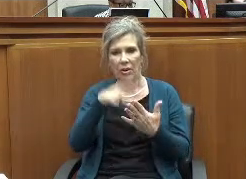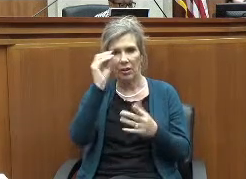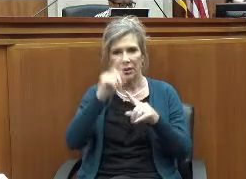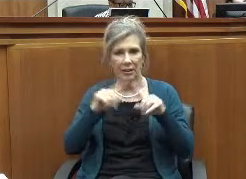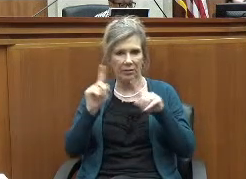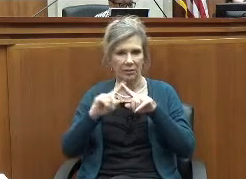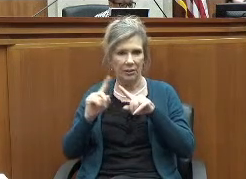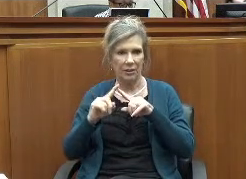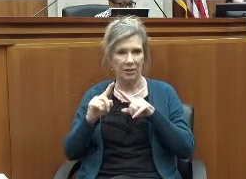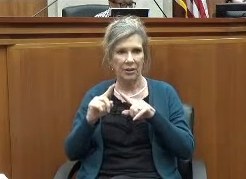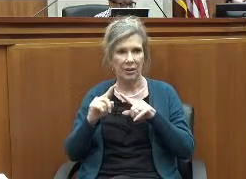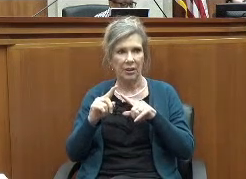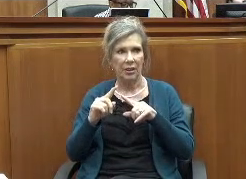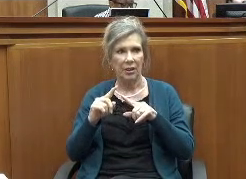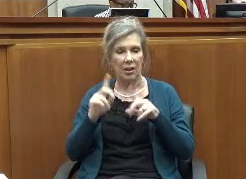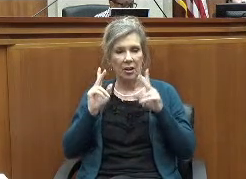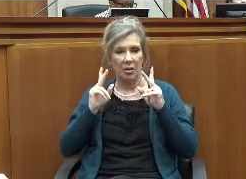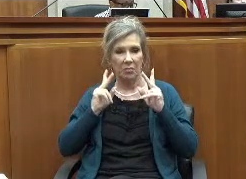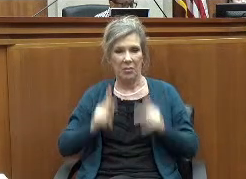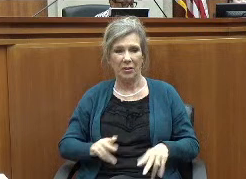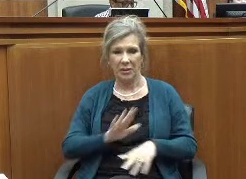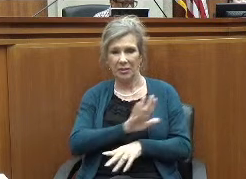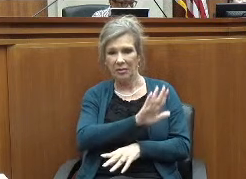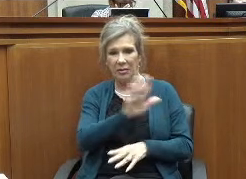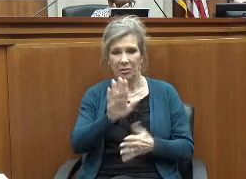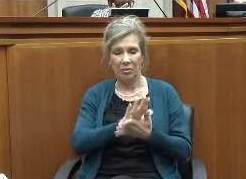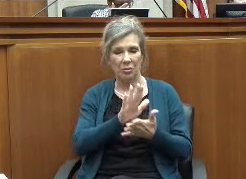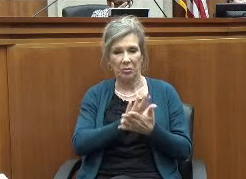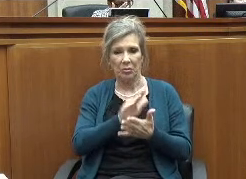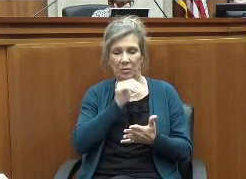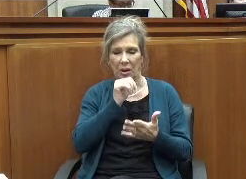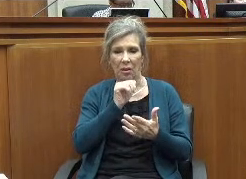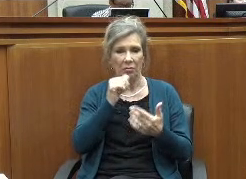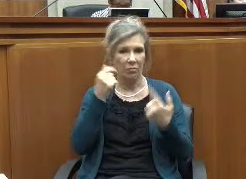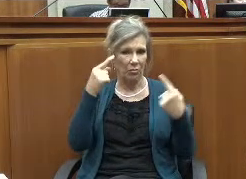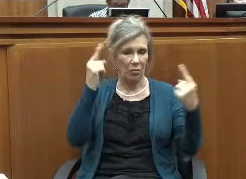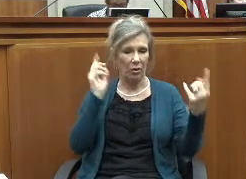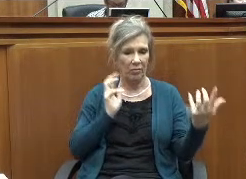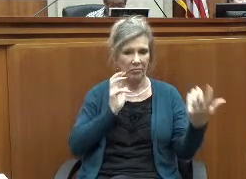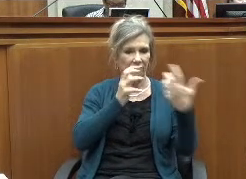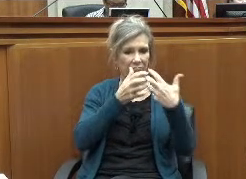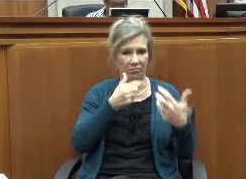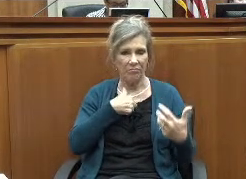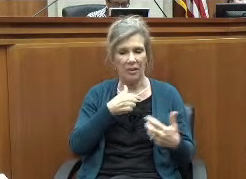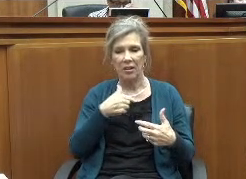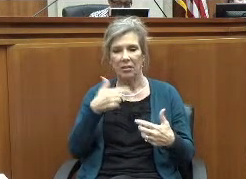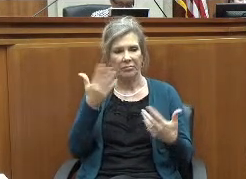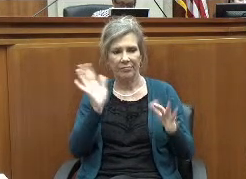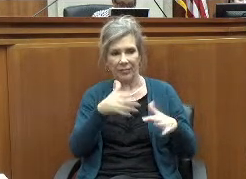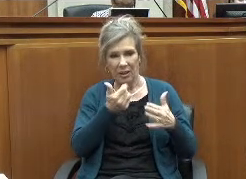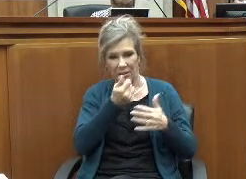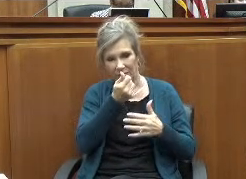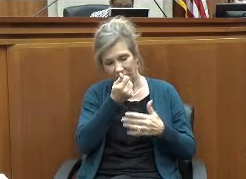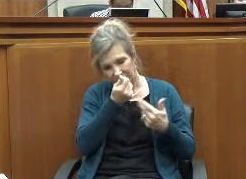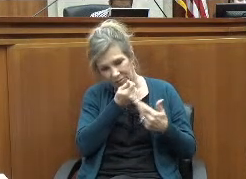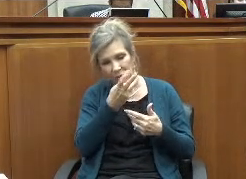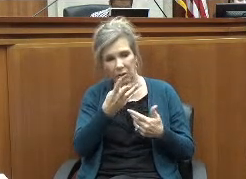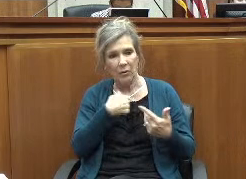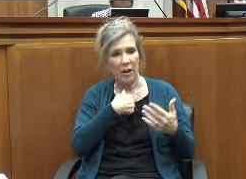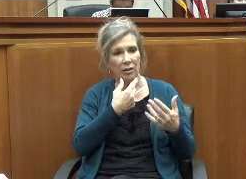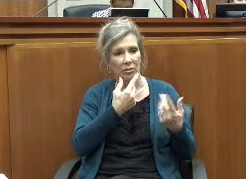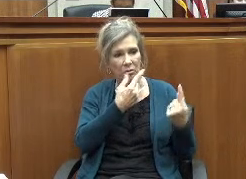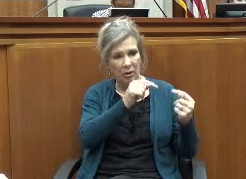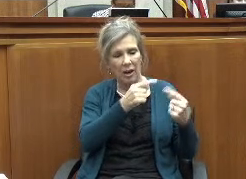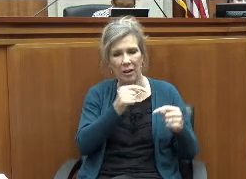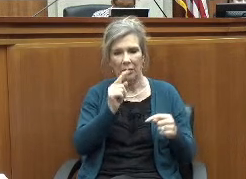In-person schools did not work for me, and I tried a few of them. By the beginning of 10th grade, I was begging my parents to let me drop out of